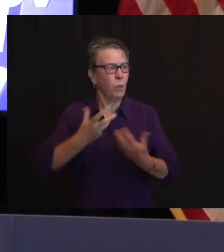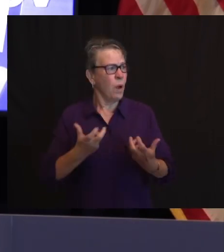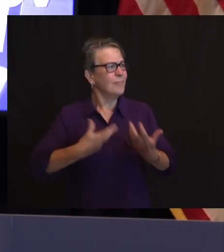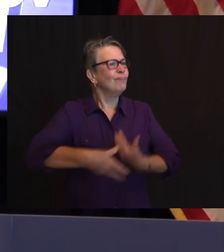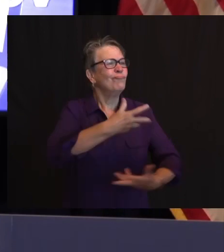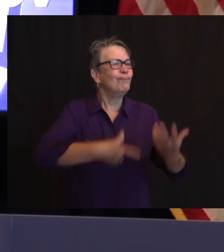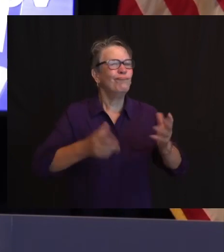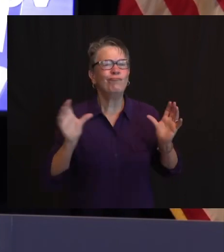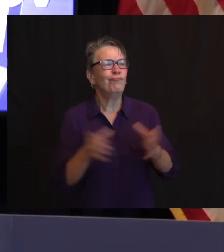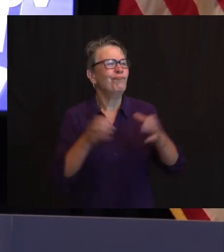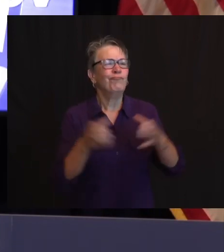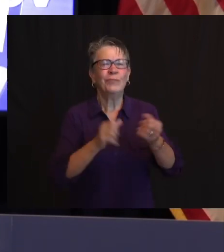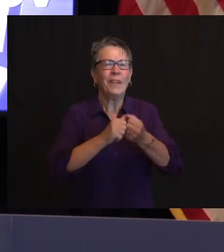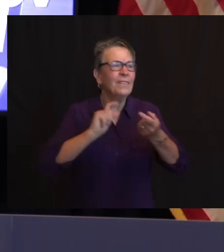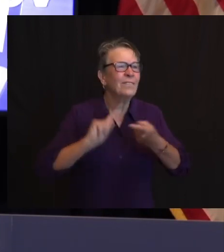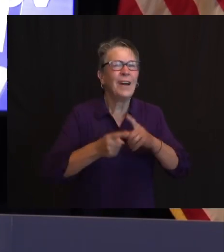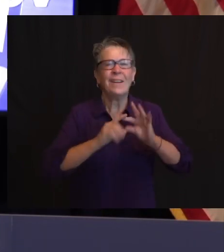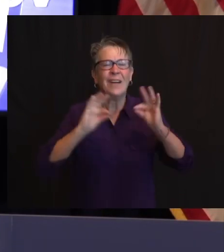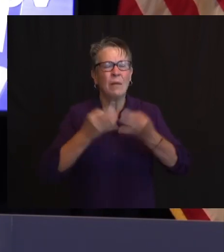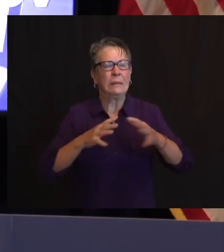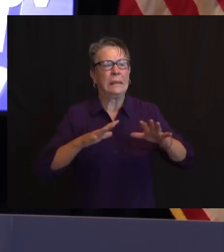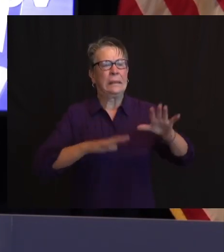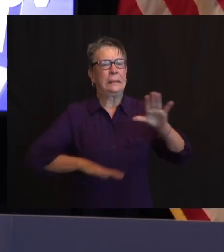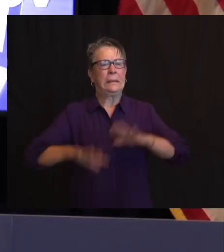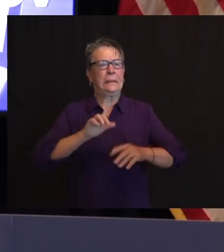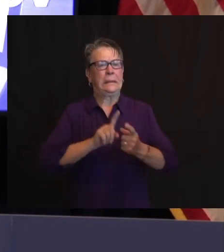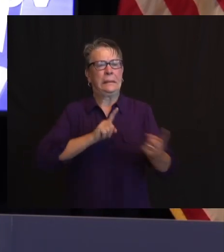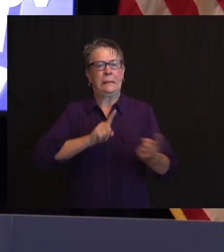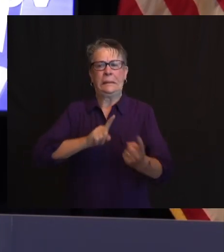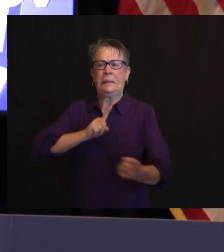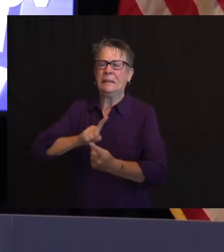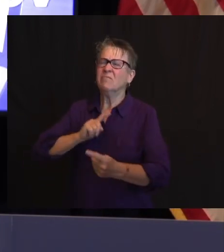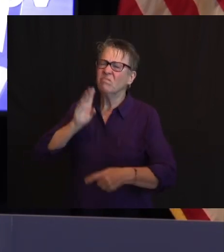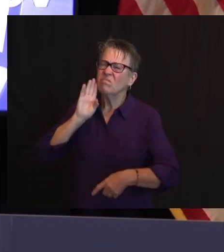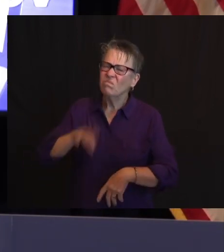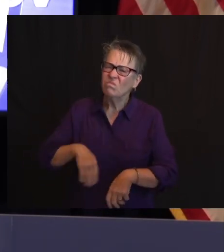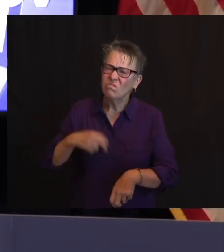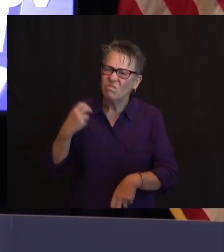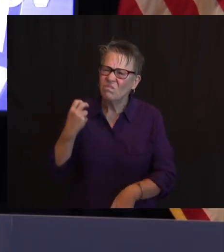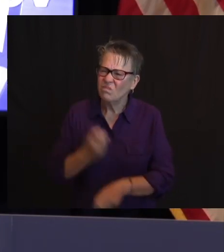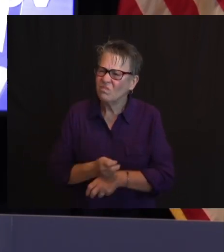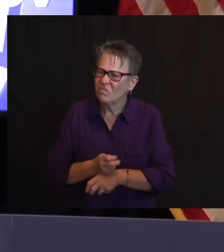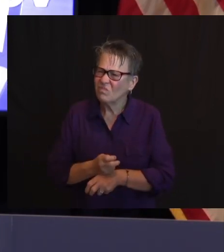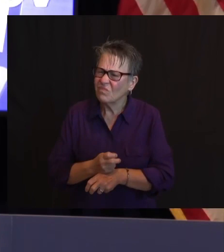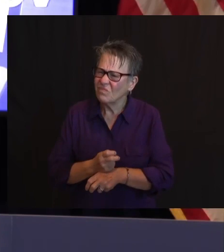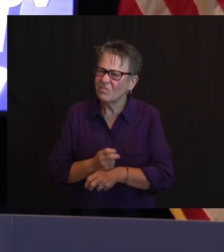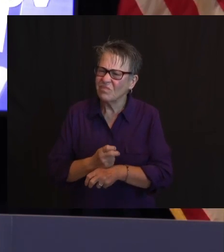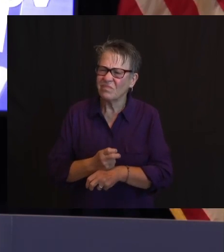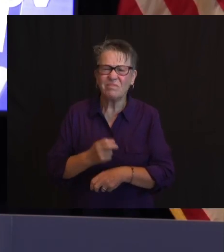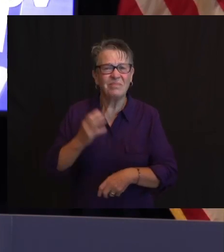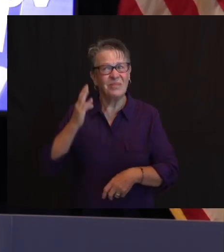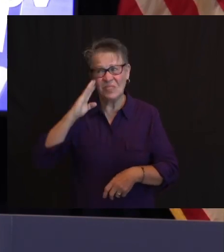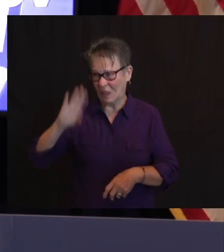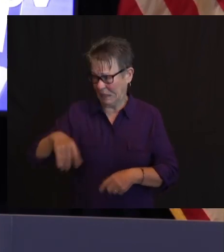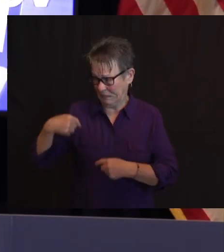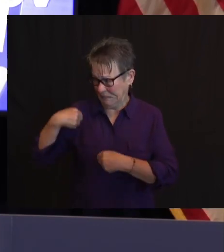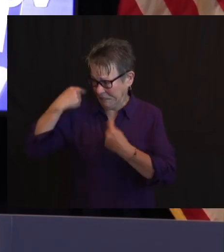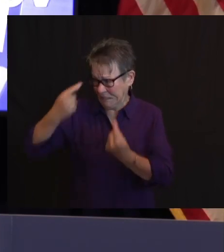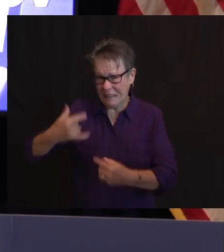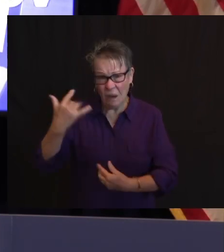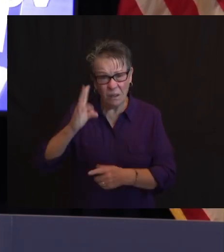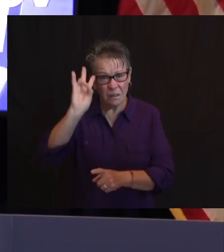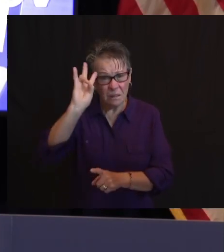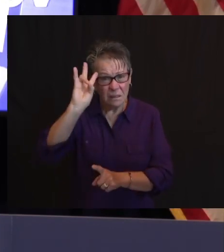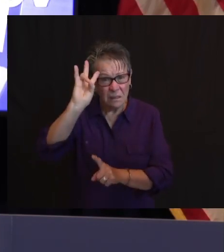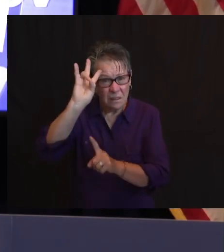to prevent the spread of COVID-19 in our state. We know that this new normal will persist for the foreseeable future, and